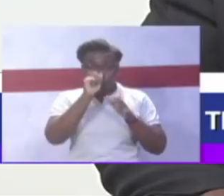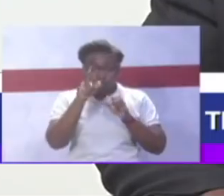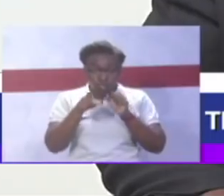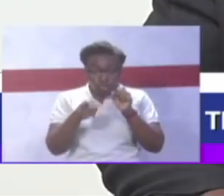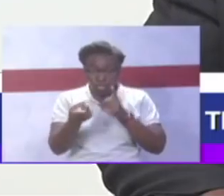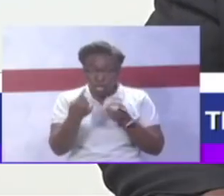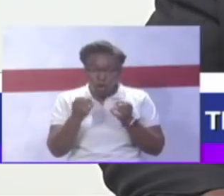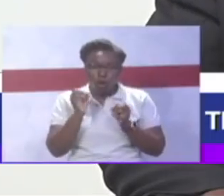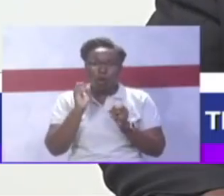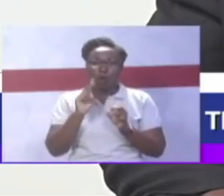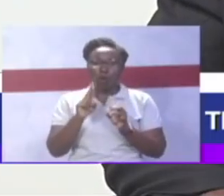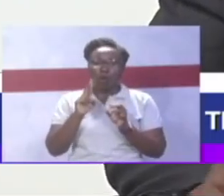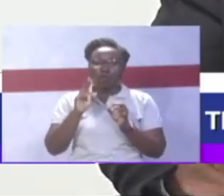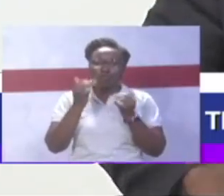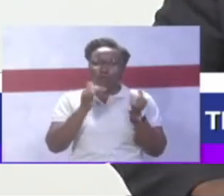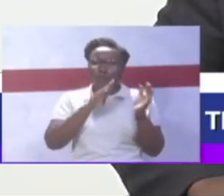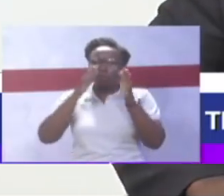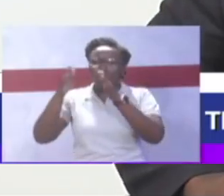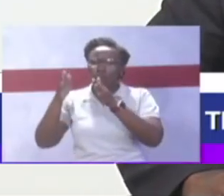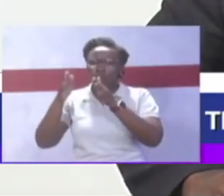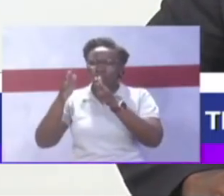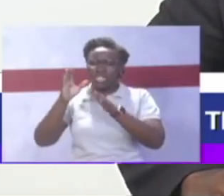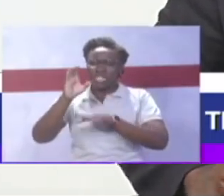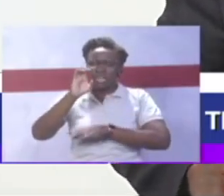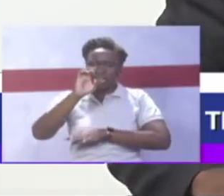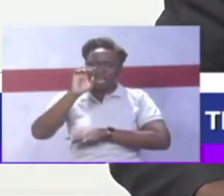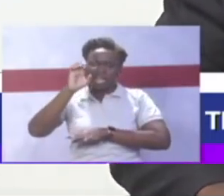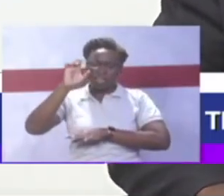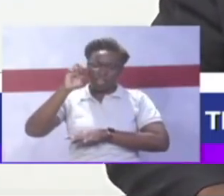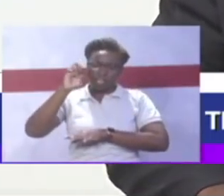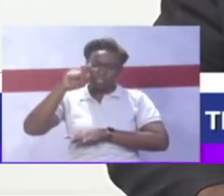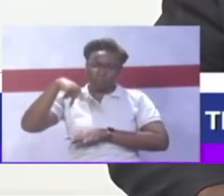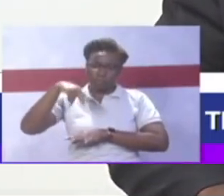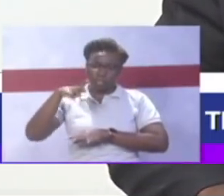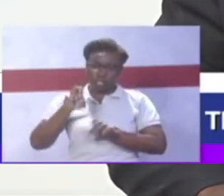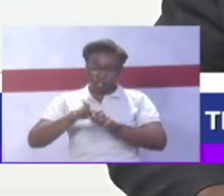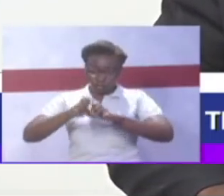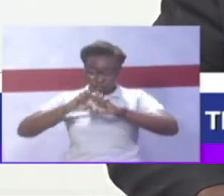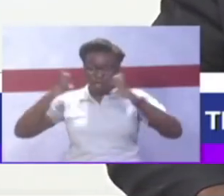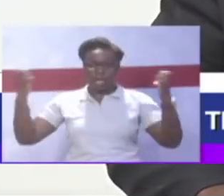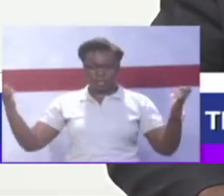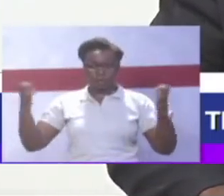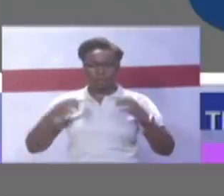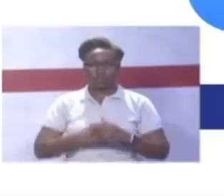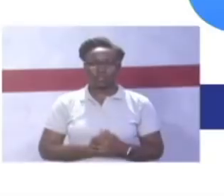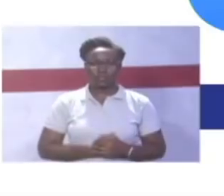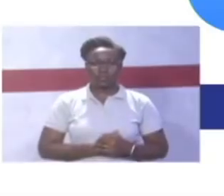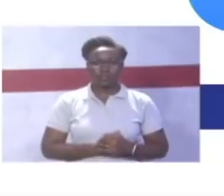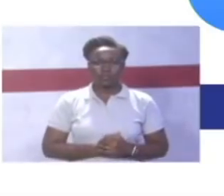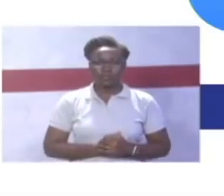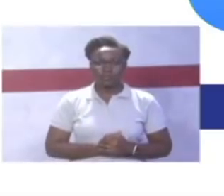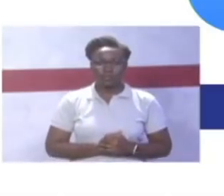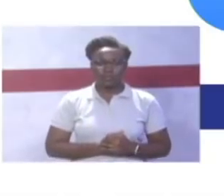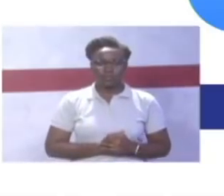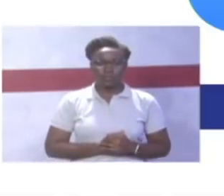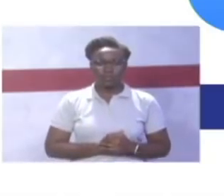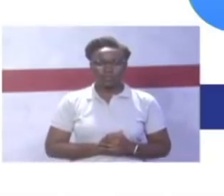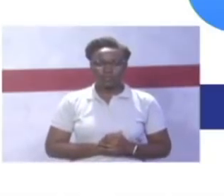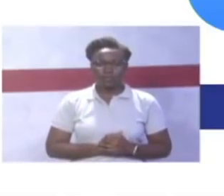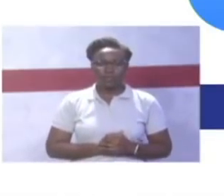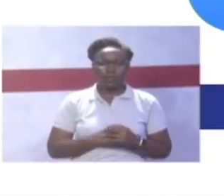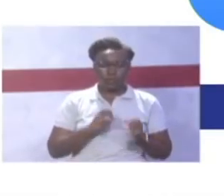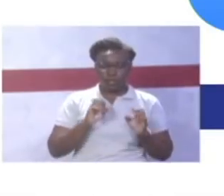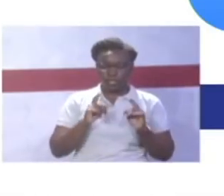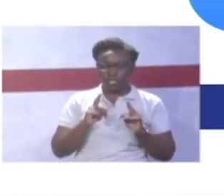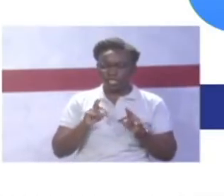Ms. Budram, good morning, Kim Budram from the Express. Firstly, CMO, there's a group, the Responsible Parents group